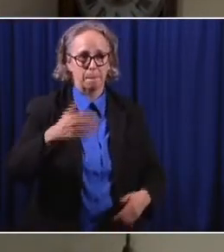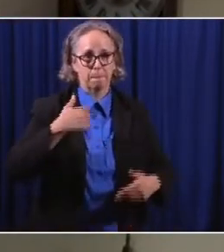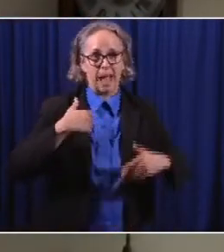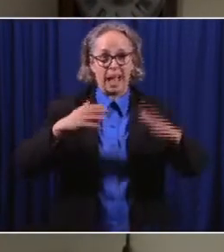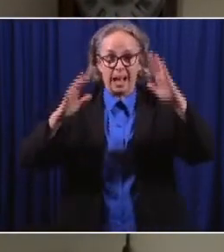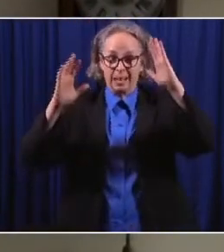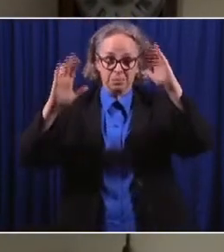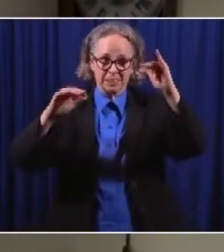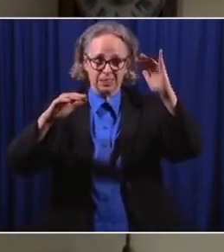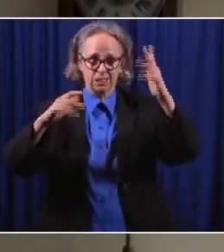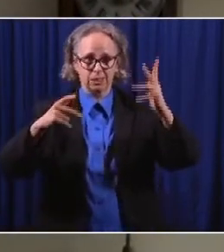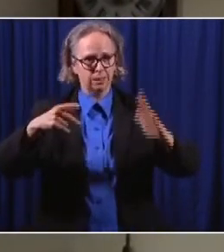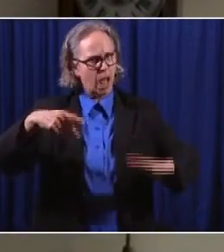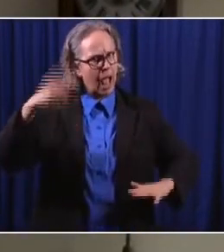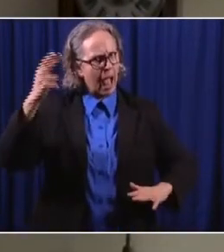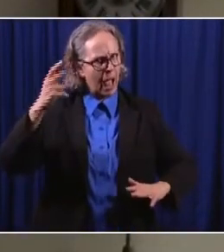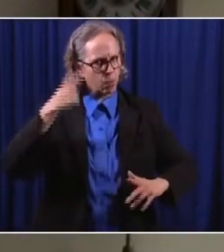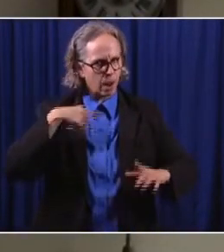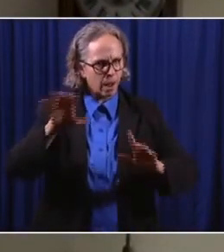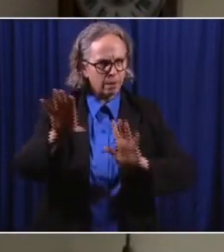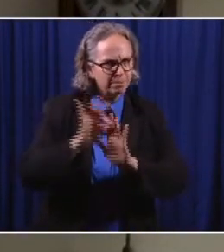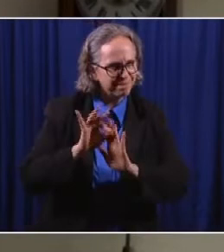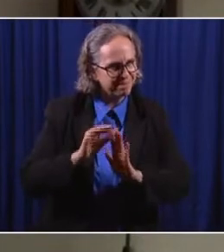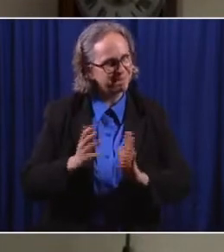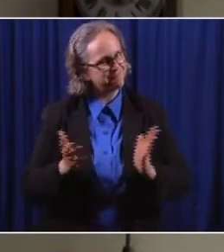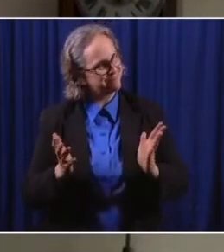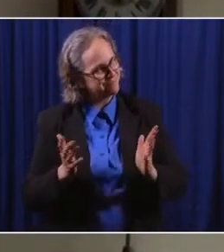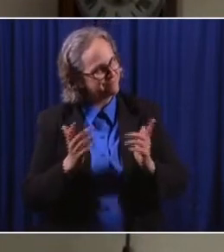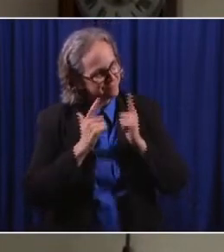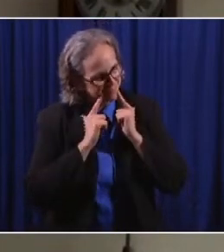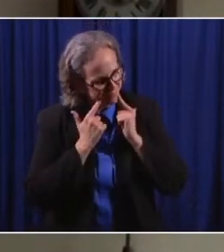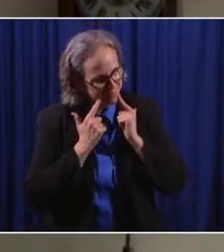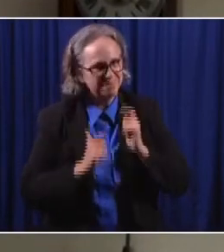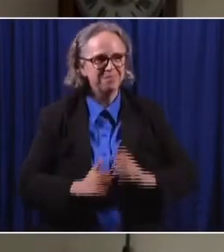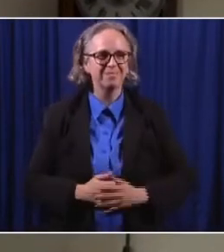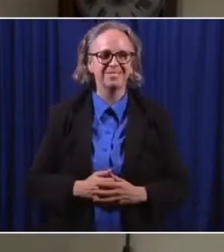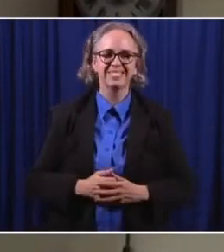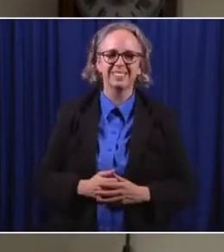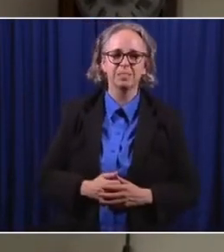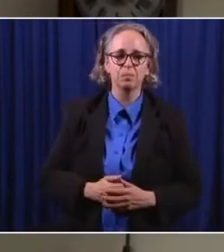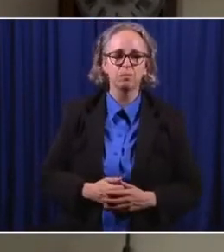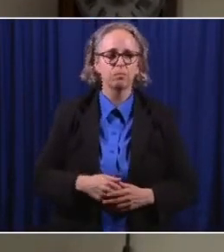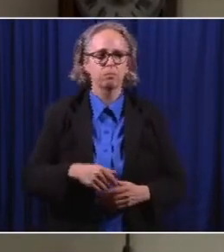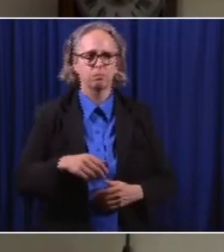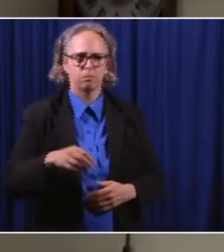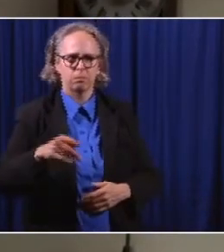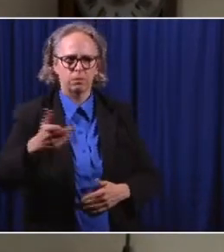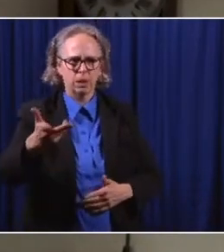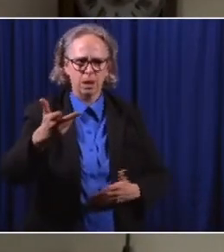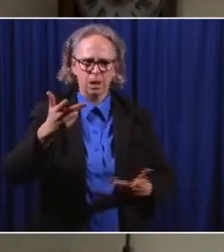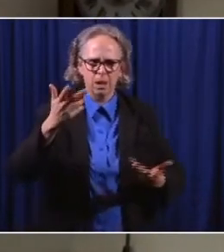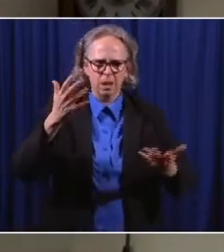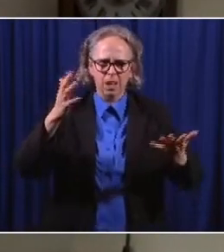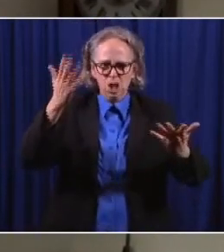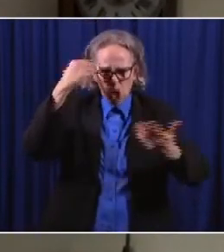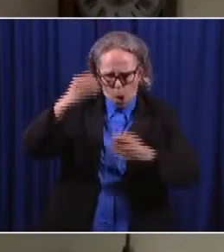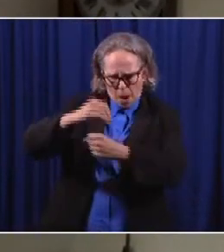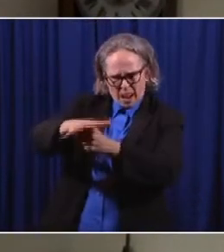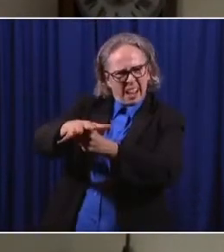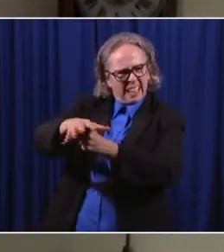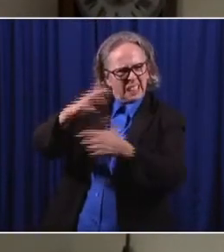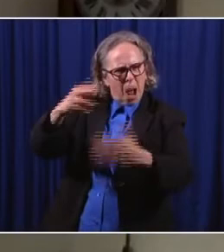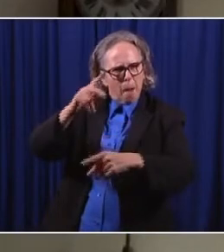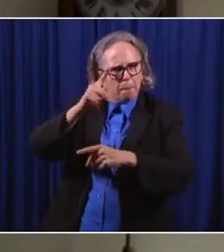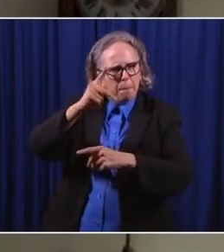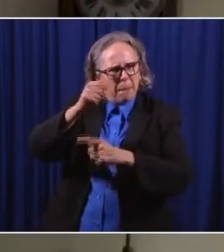hard charger, and we're in the middle of a pandemic. So I'd love to have her in here right away,